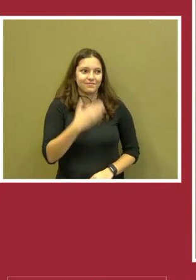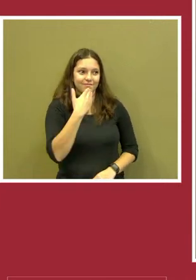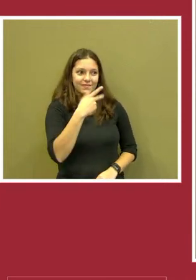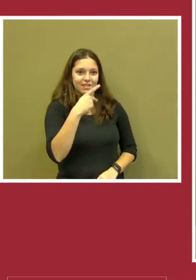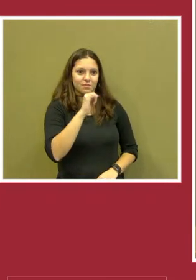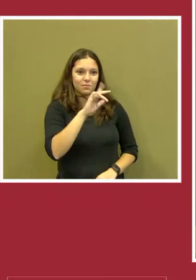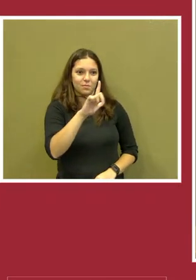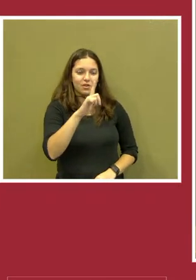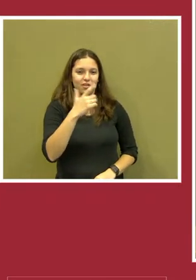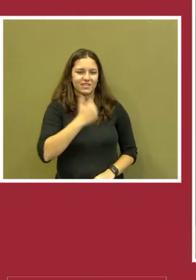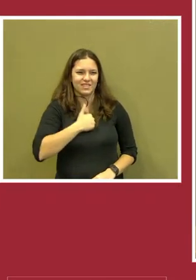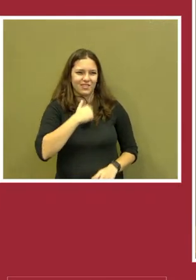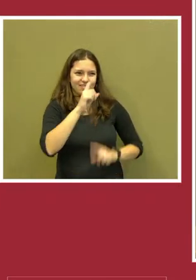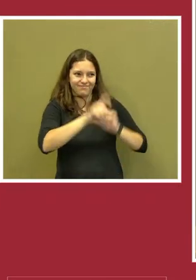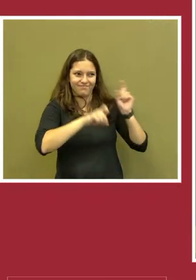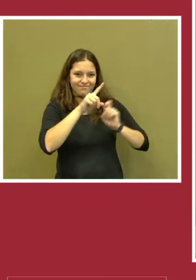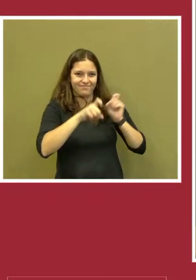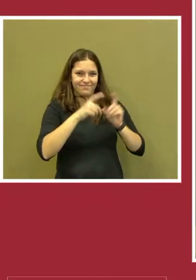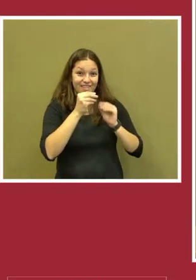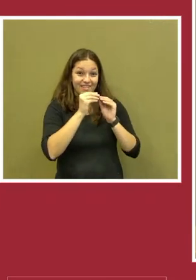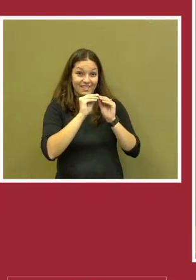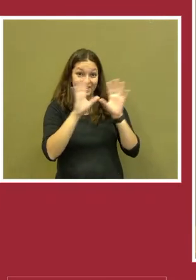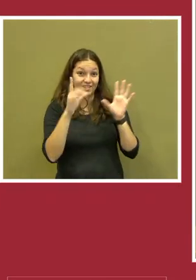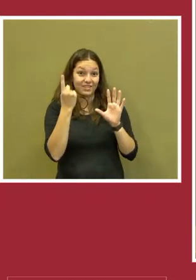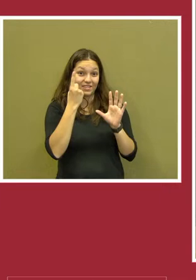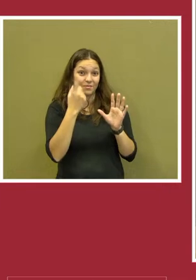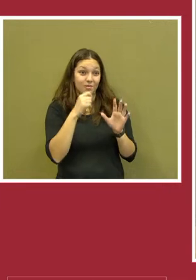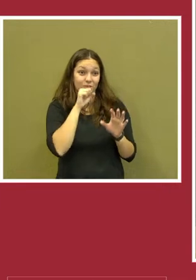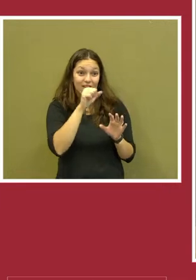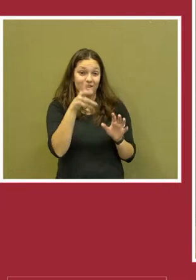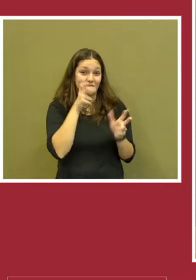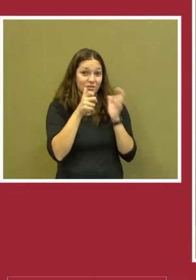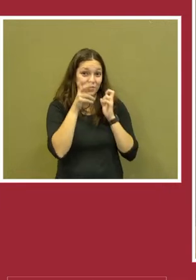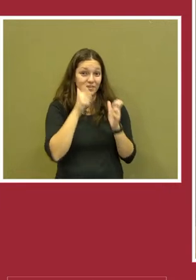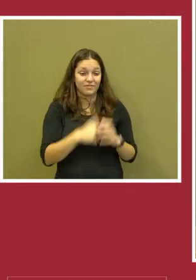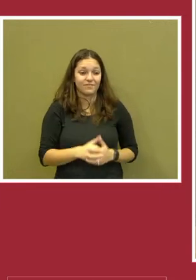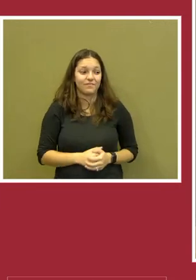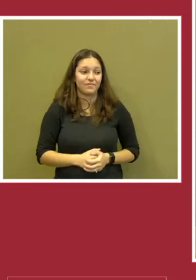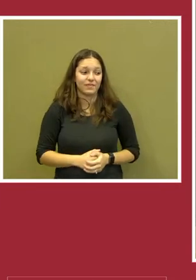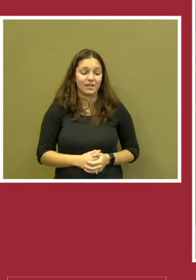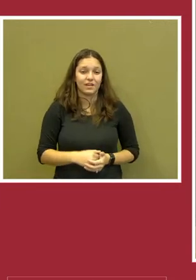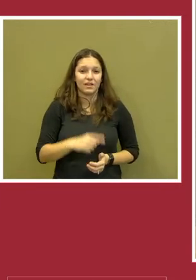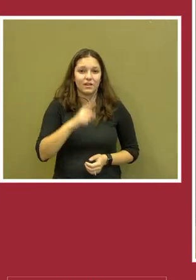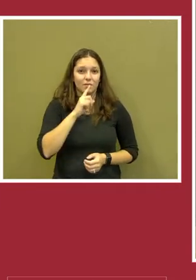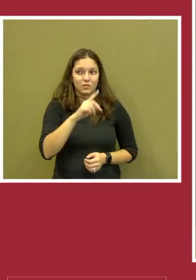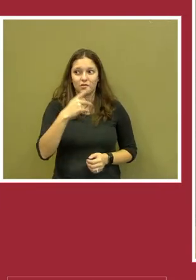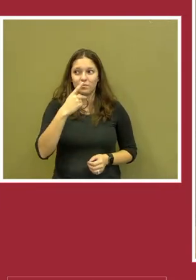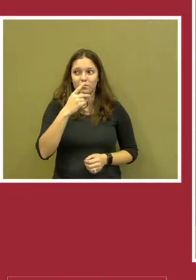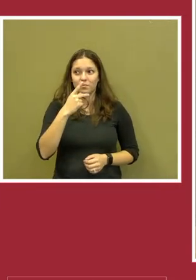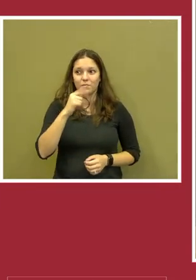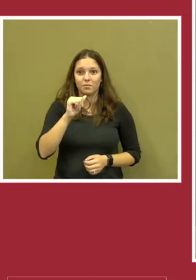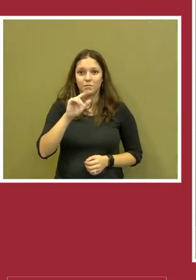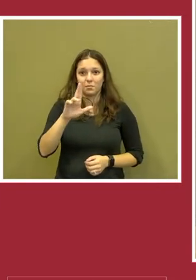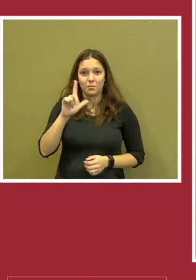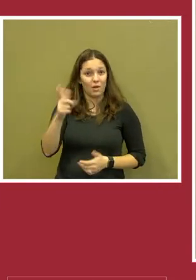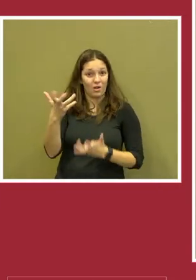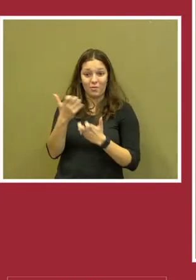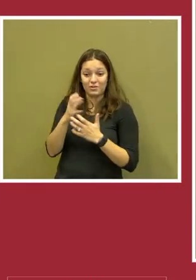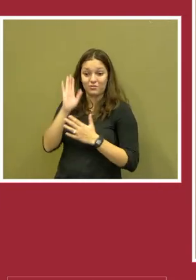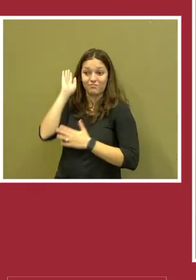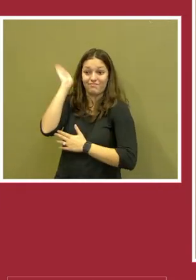Sorry to keep asking questions. It's clearly something the board loves to hear and learn Paul about. I'm sure Paul would love to stand up here and talk a lot more, and he's